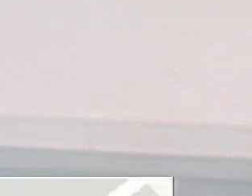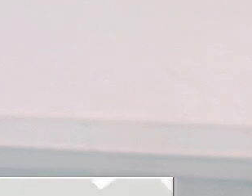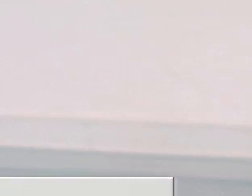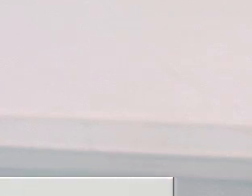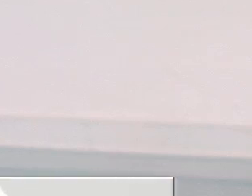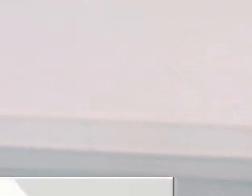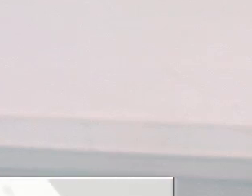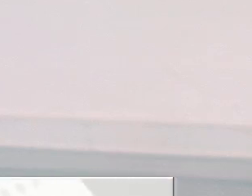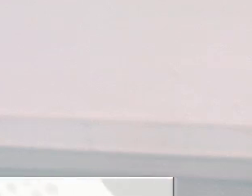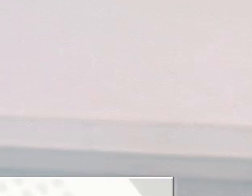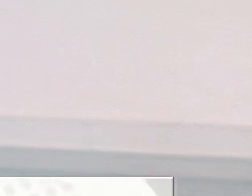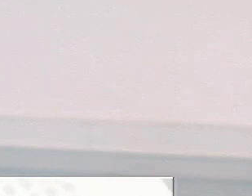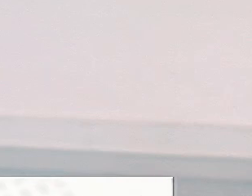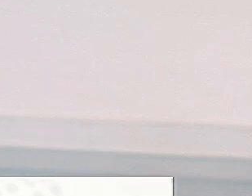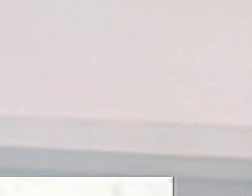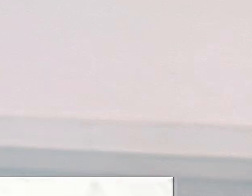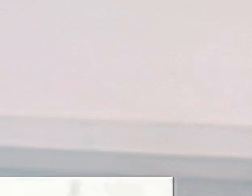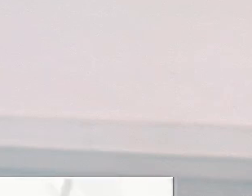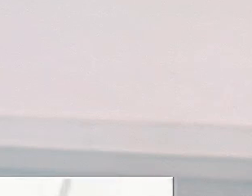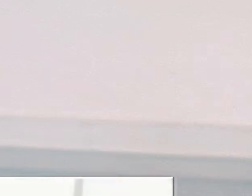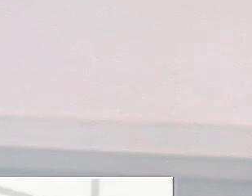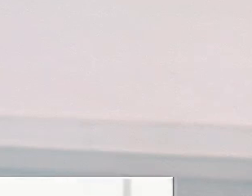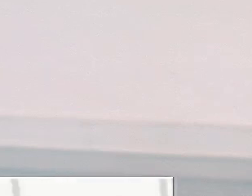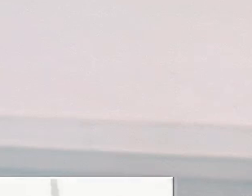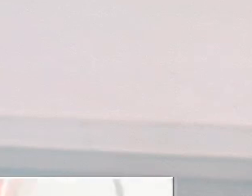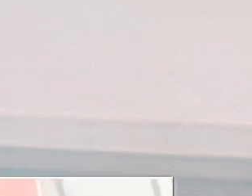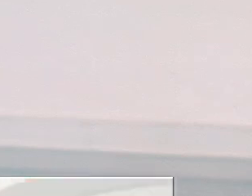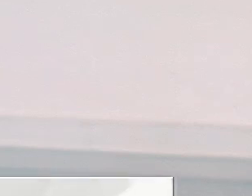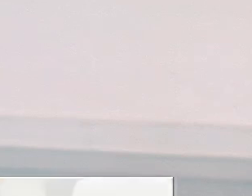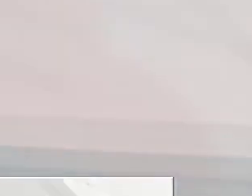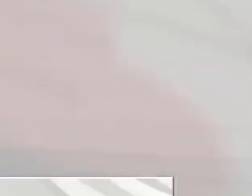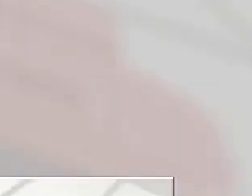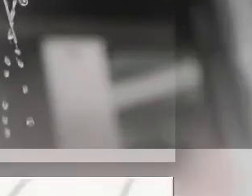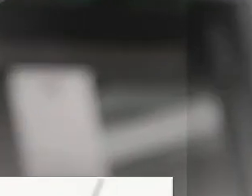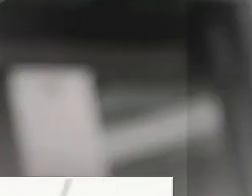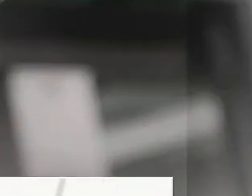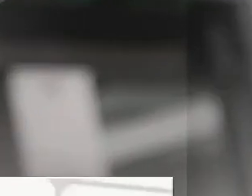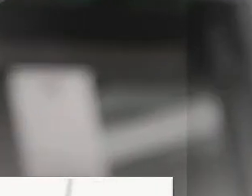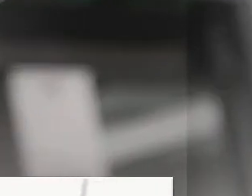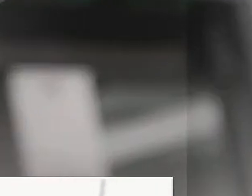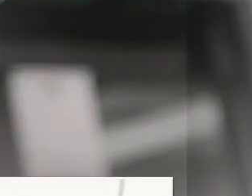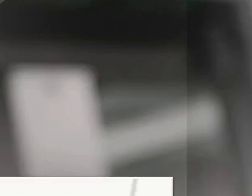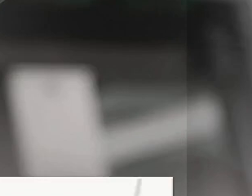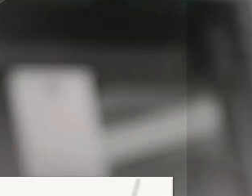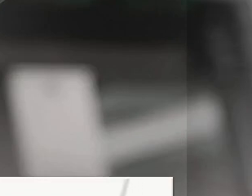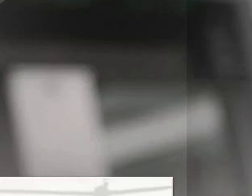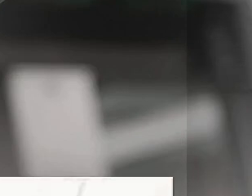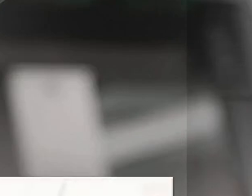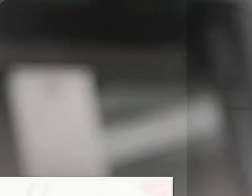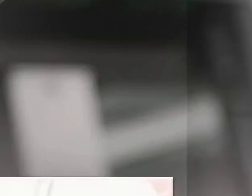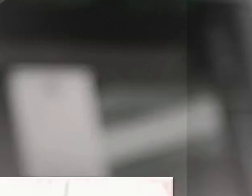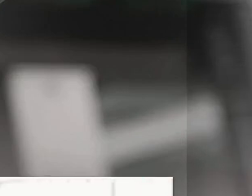downwards by 2 shillings to retail at 203.47 and 203.06 per